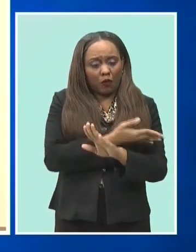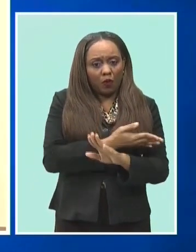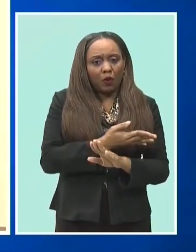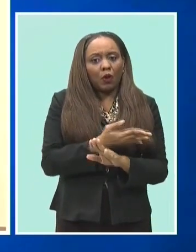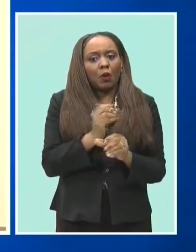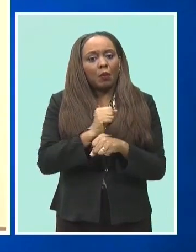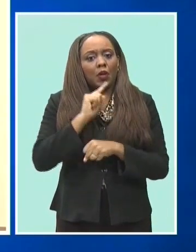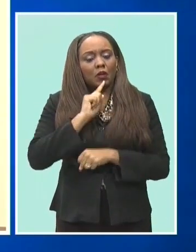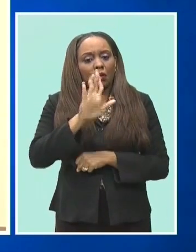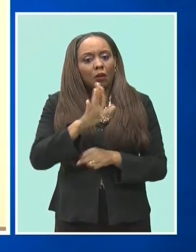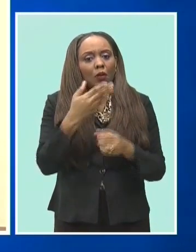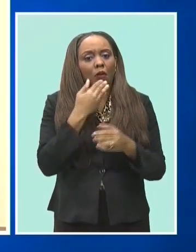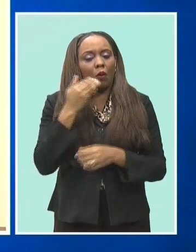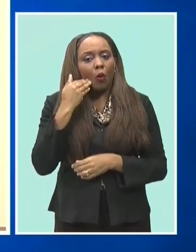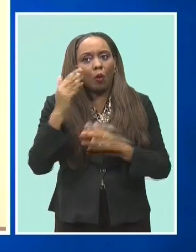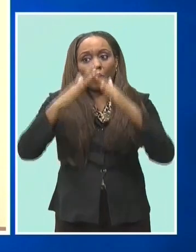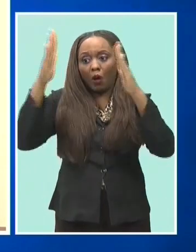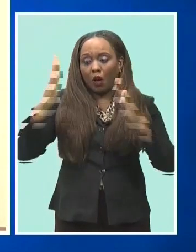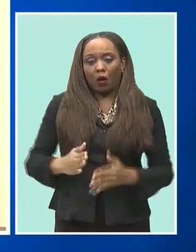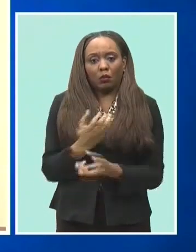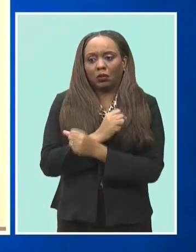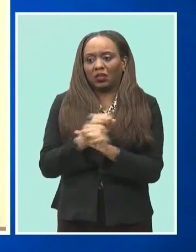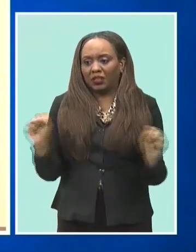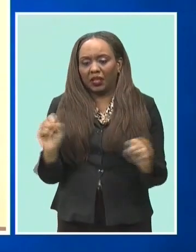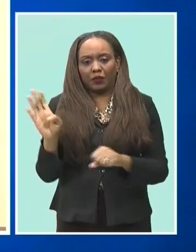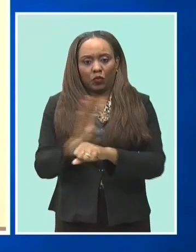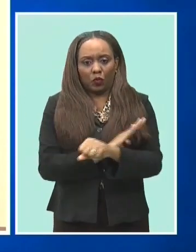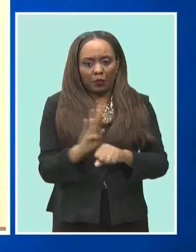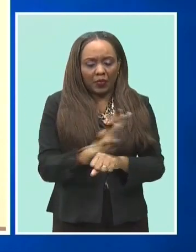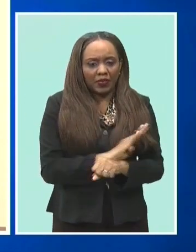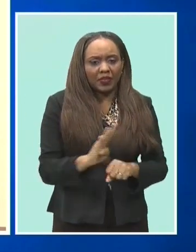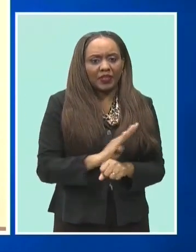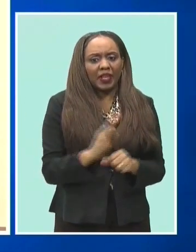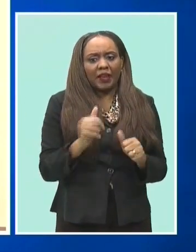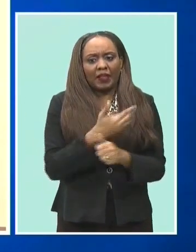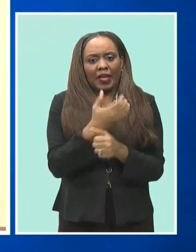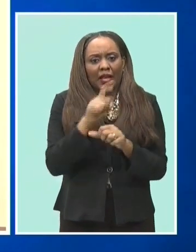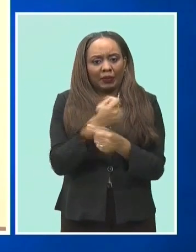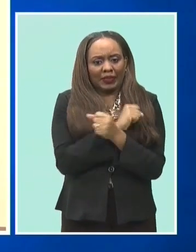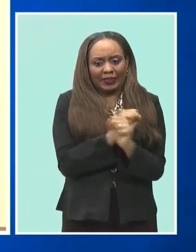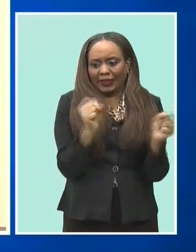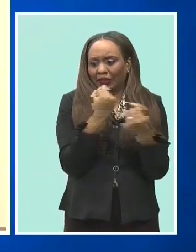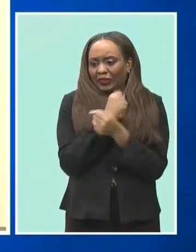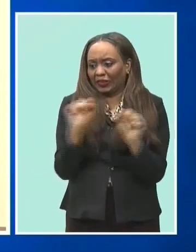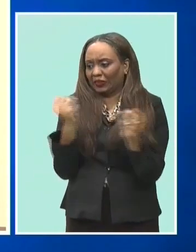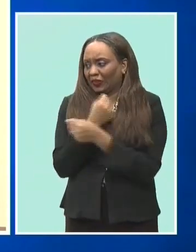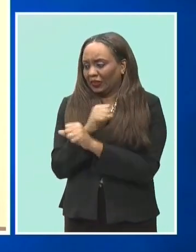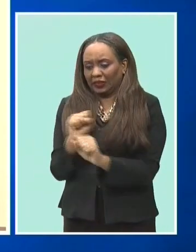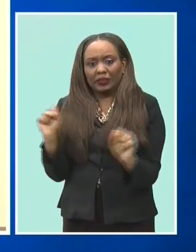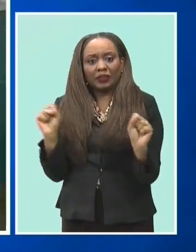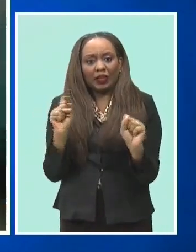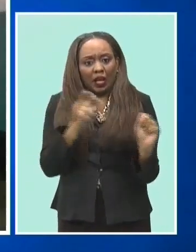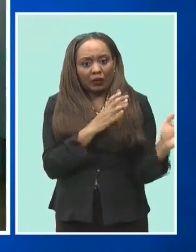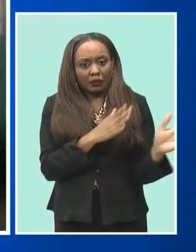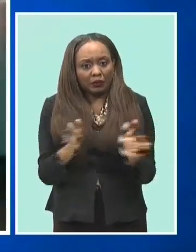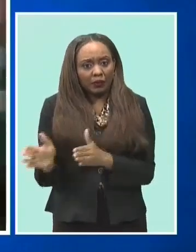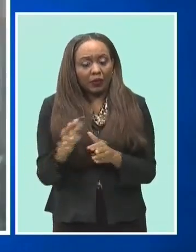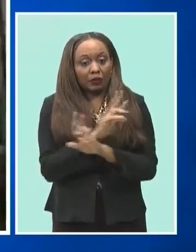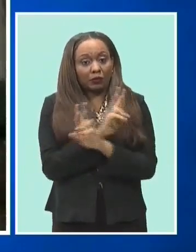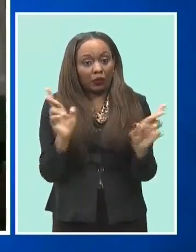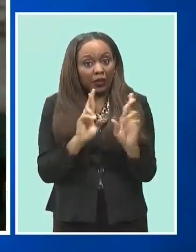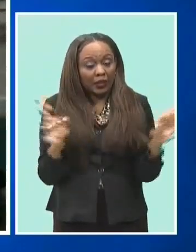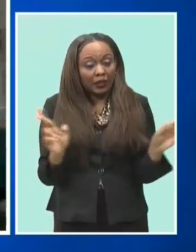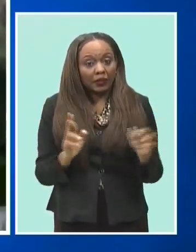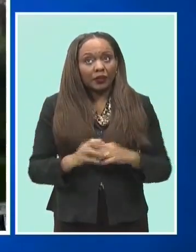your home, your property, your business, your assets. That's why we stress for persons to be prepared. In the past